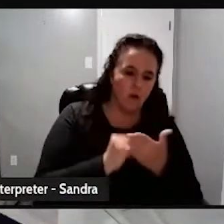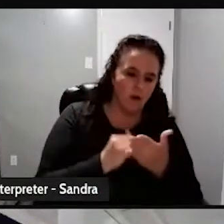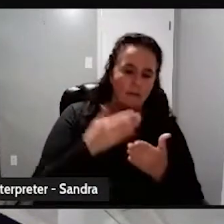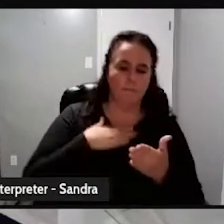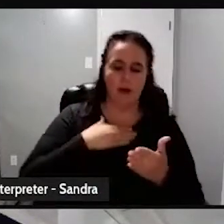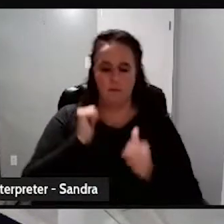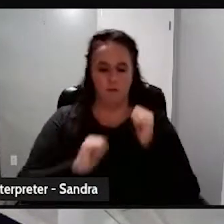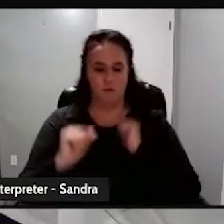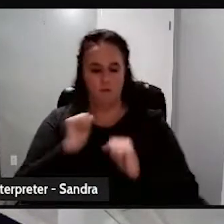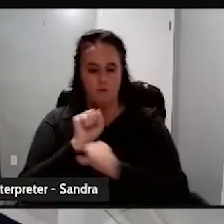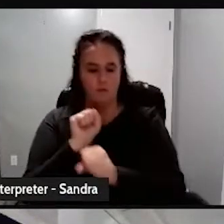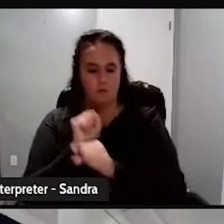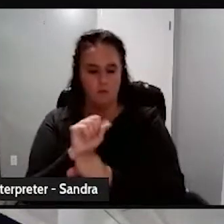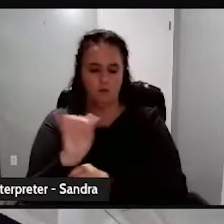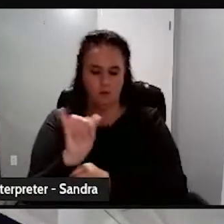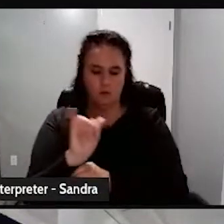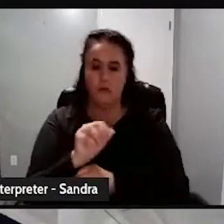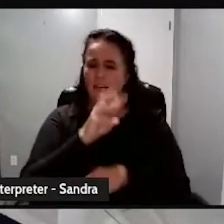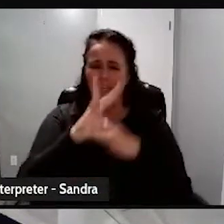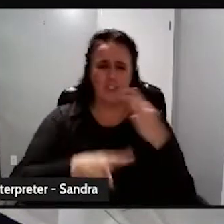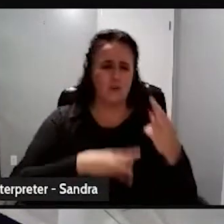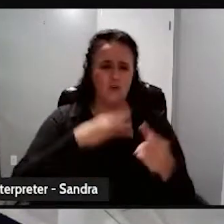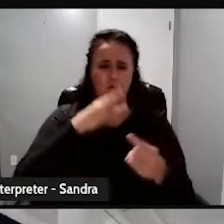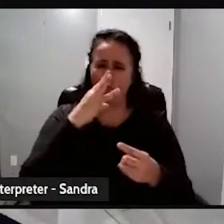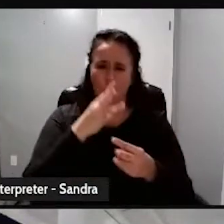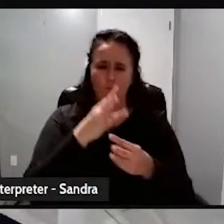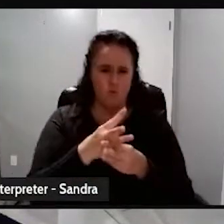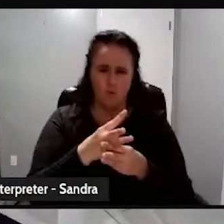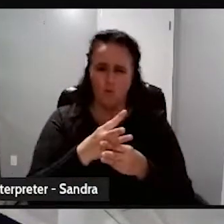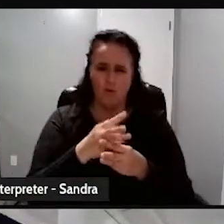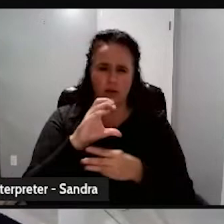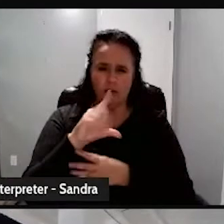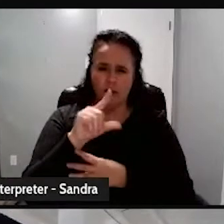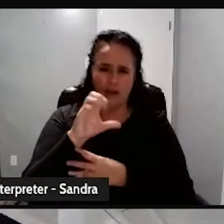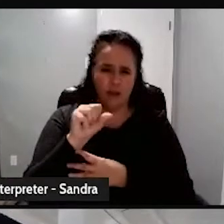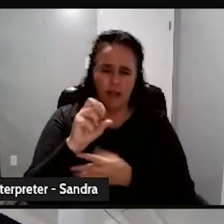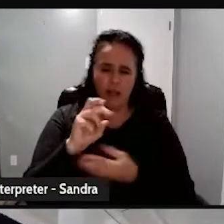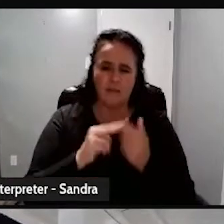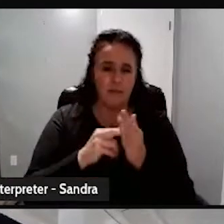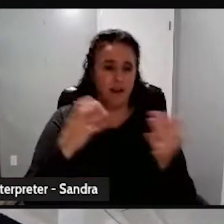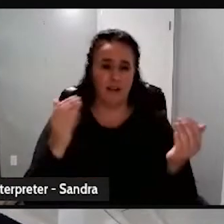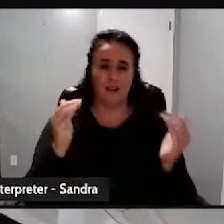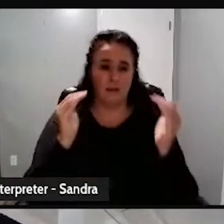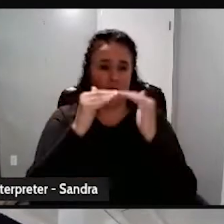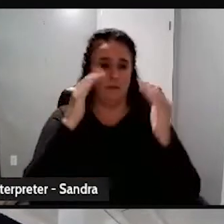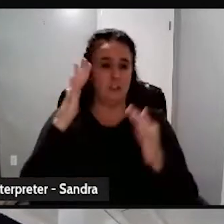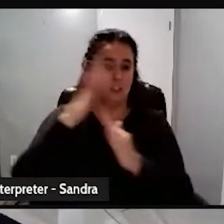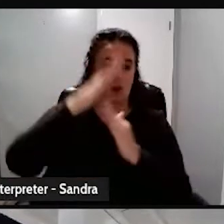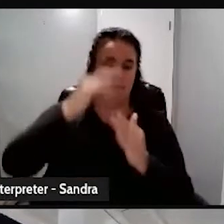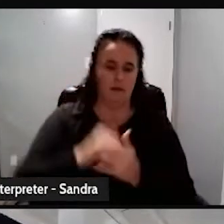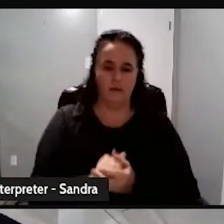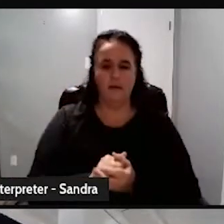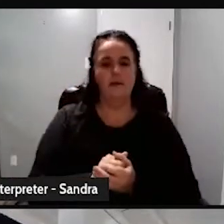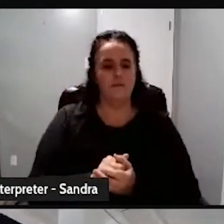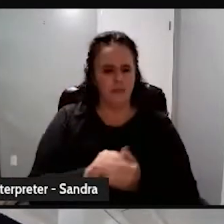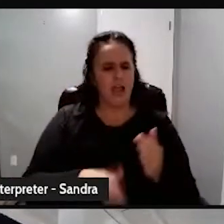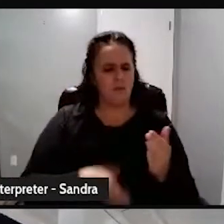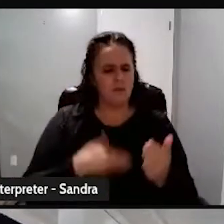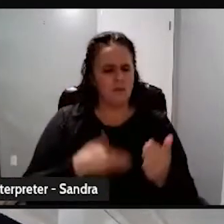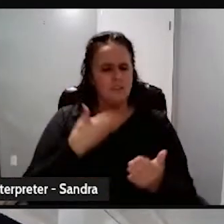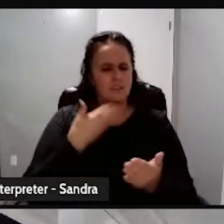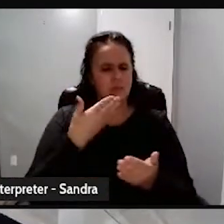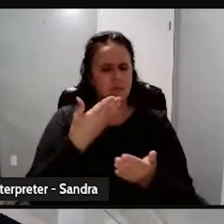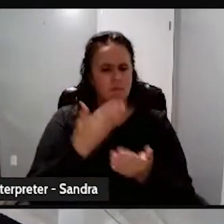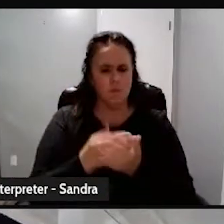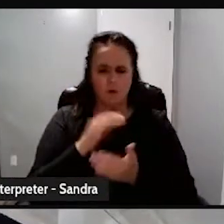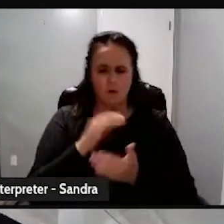work is world class. I do not need any help being an artist. I was born that way. I have a particular discipline,